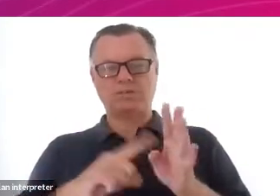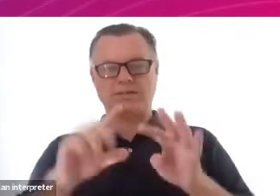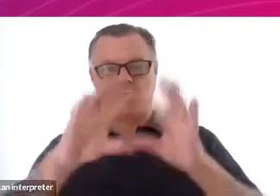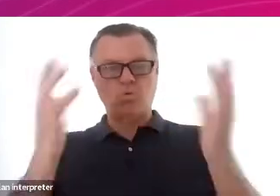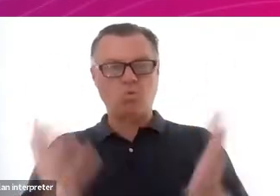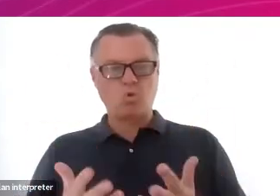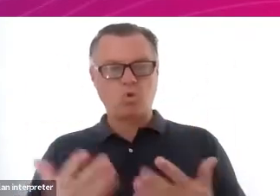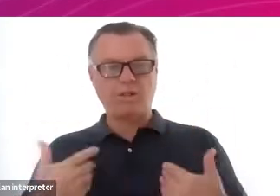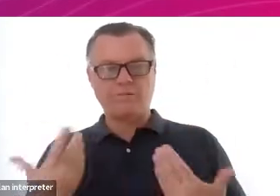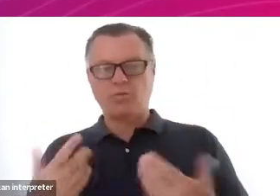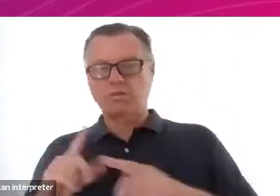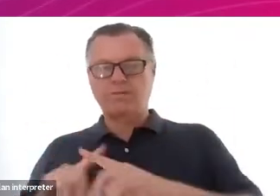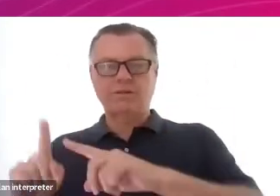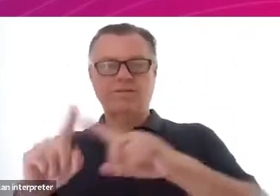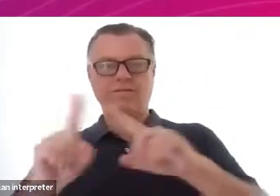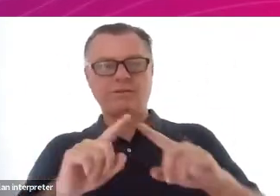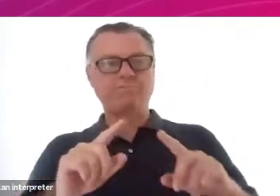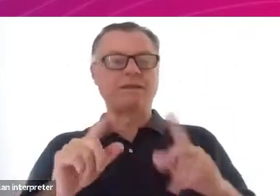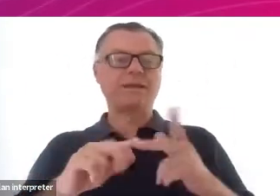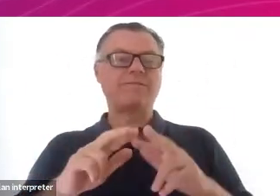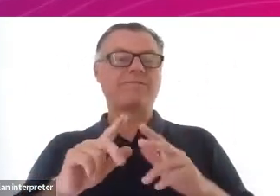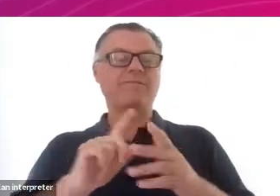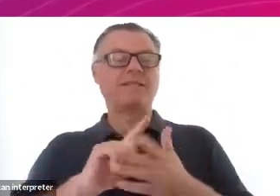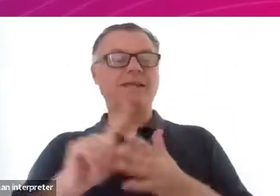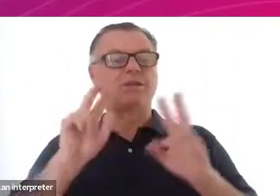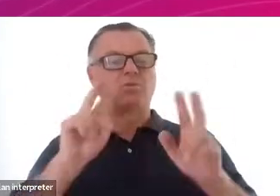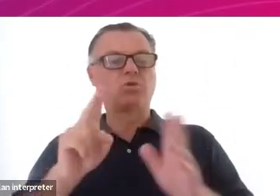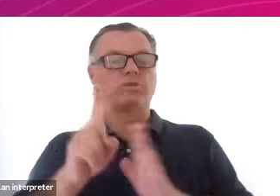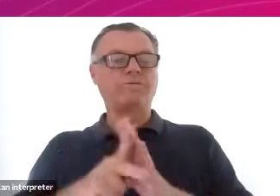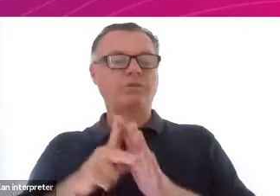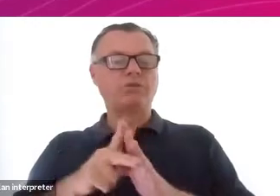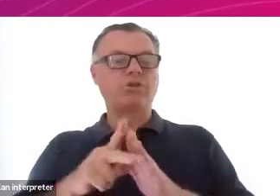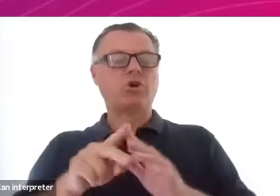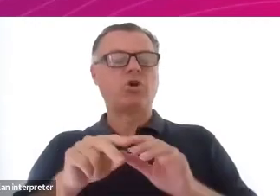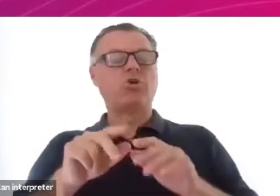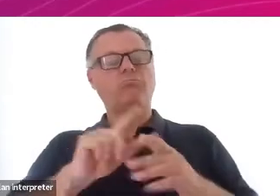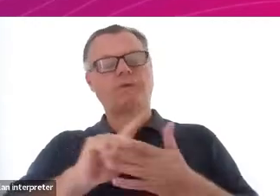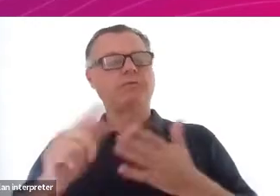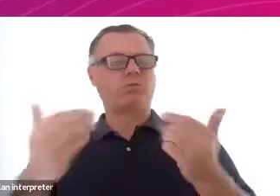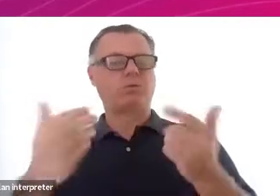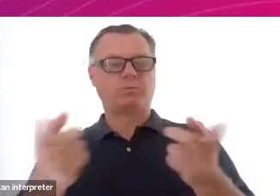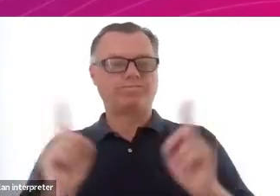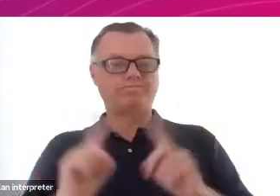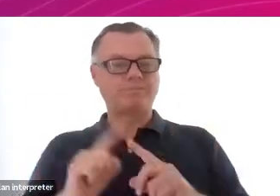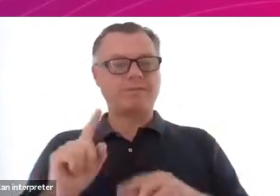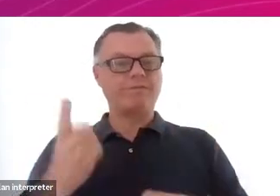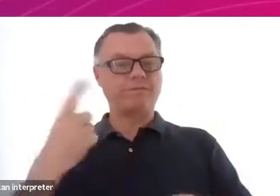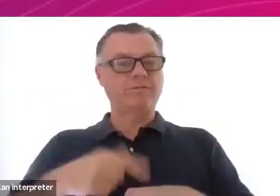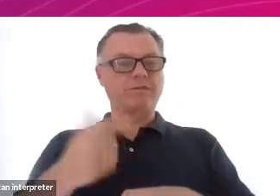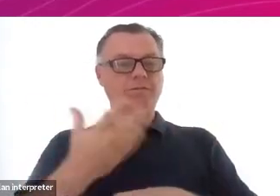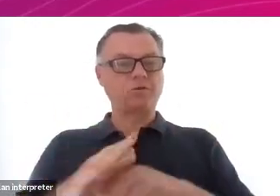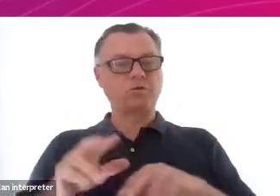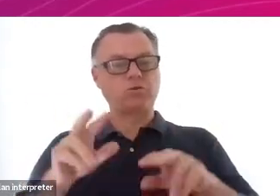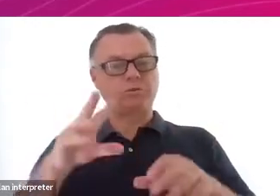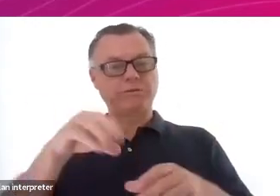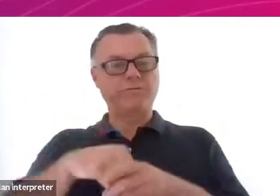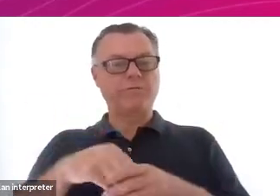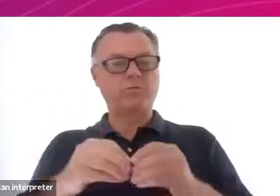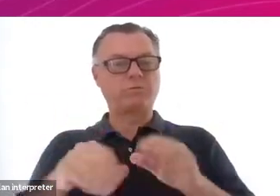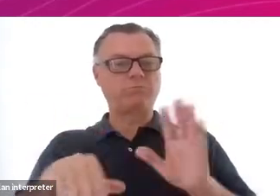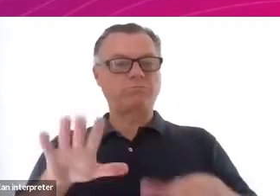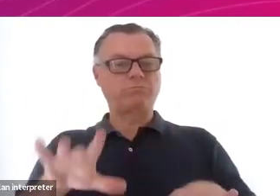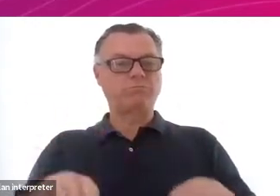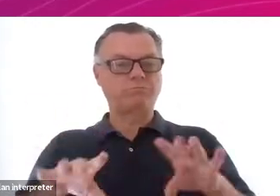from. And for those who are watching this recording later on as well, we welcome you as well. For those who are new to Remarkable, Remarkable